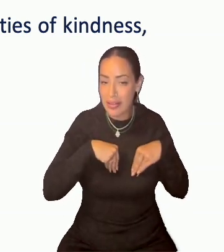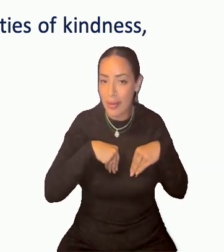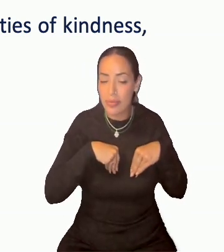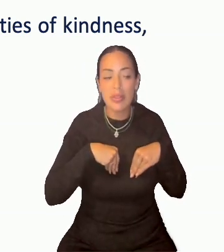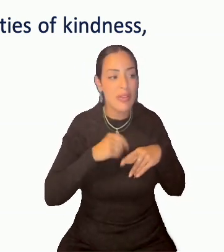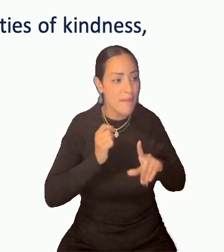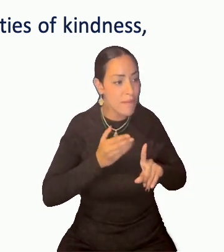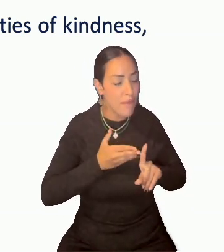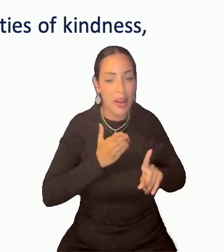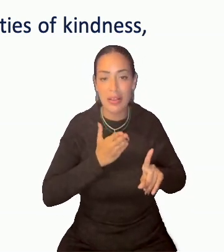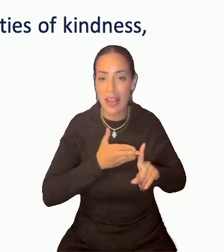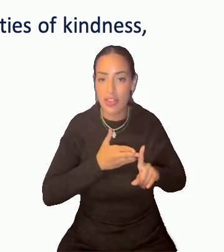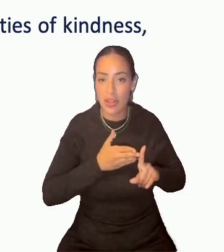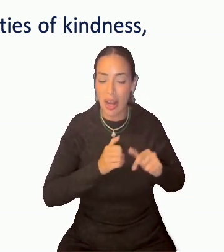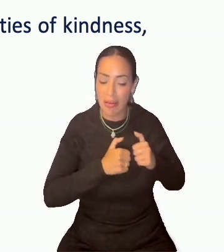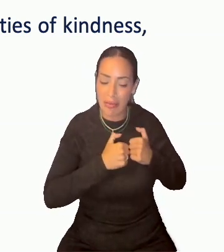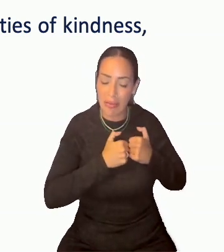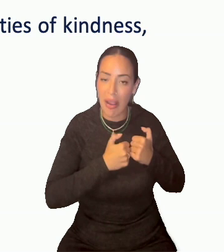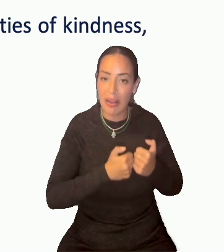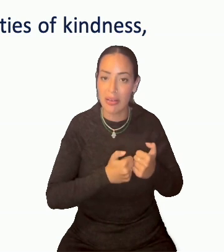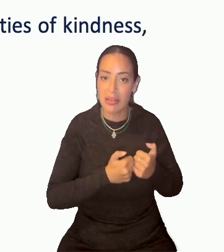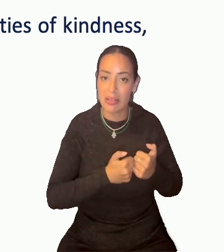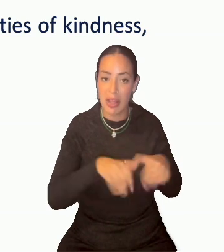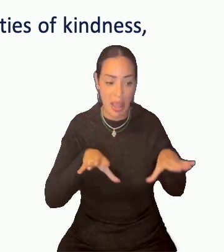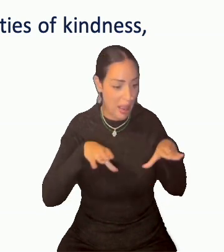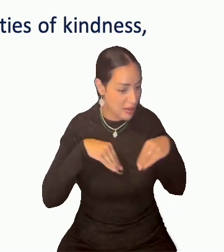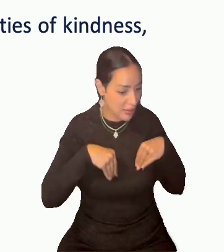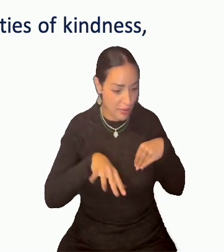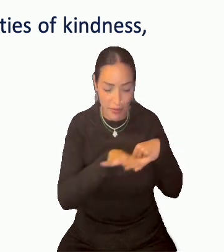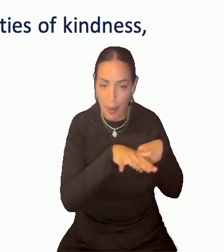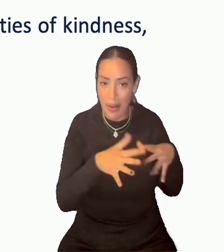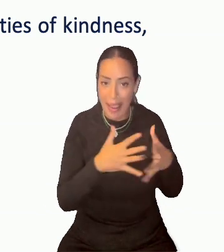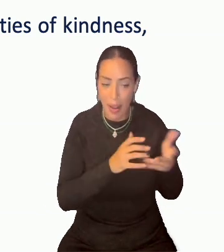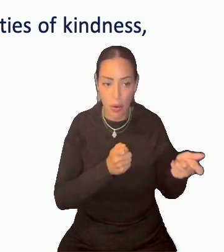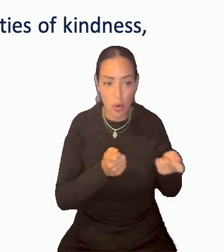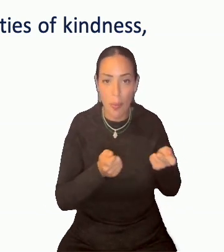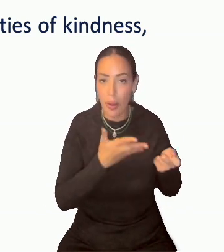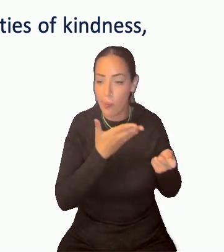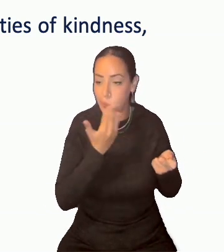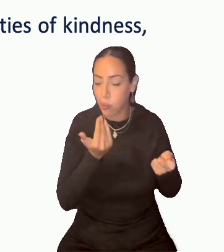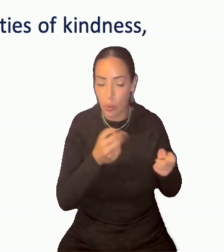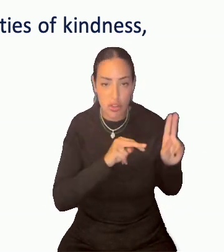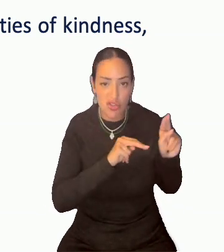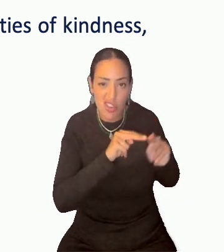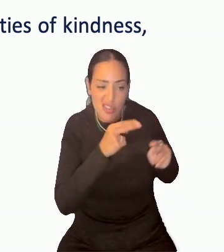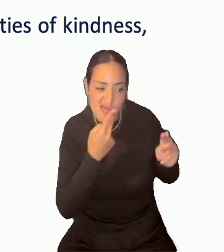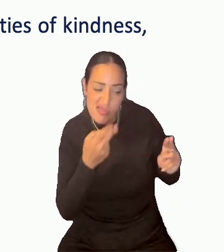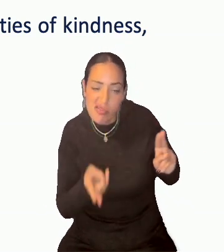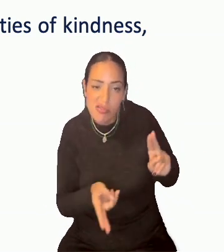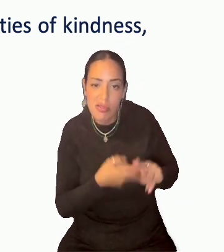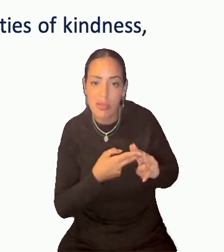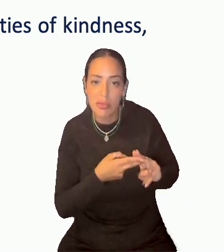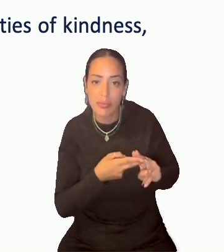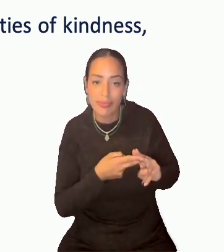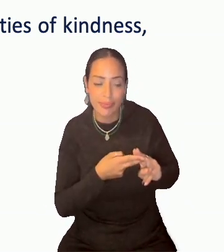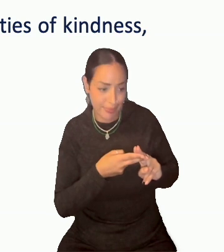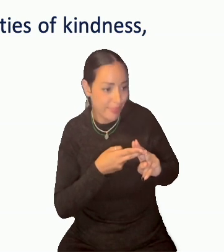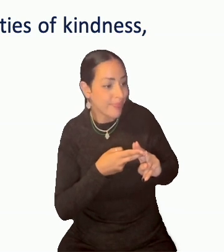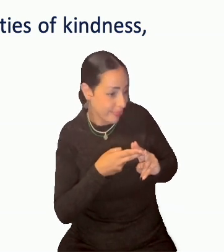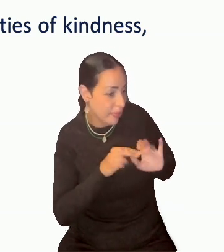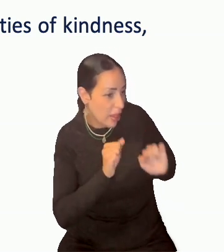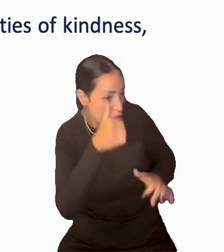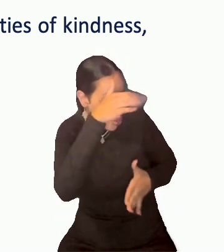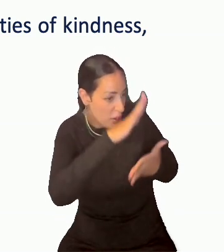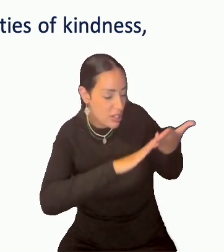compassion. Accepting however the family is coping without judgment, validating their experiences rather than trying to change